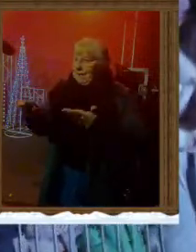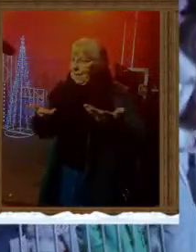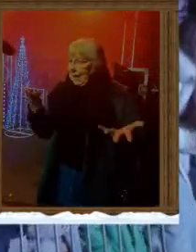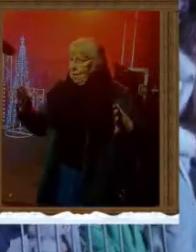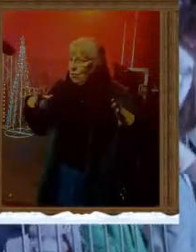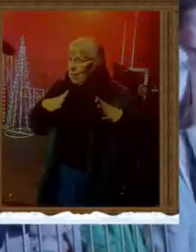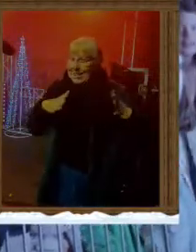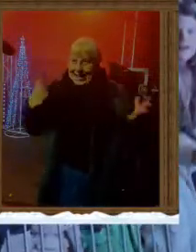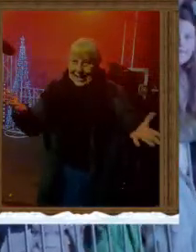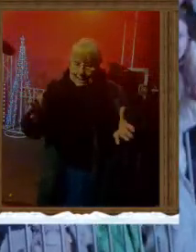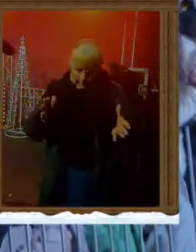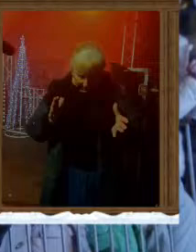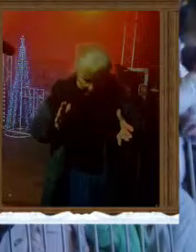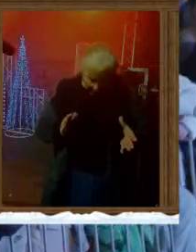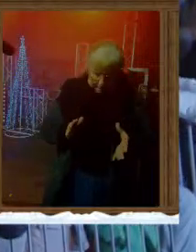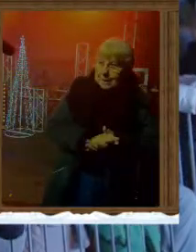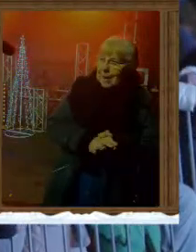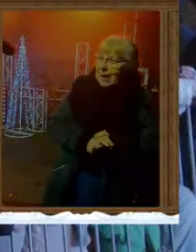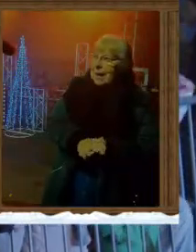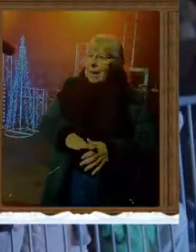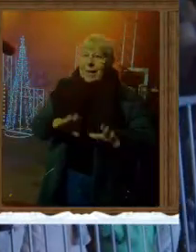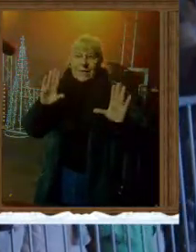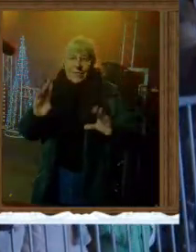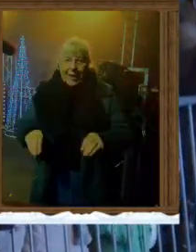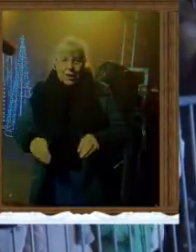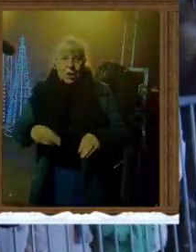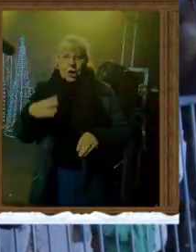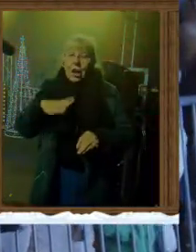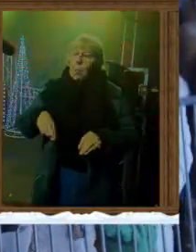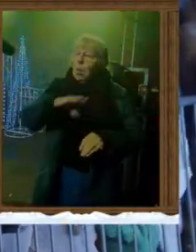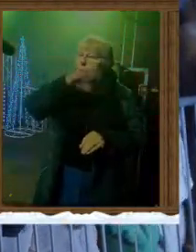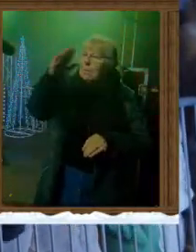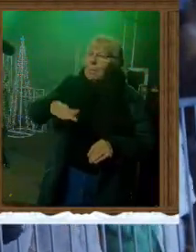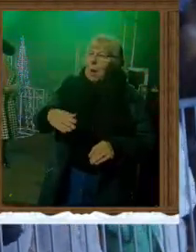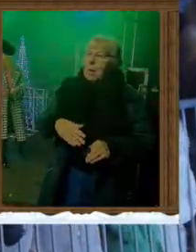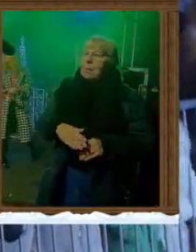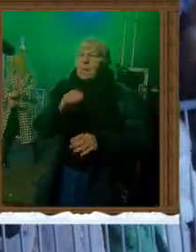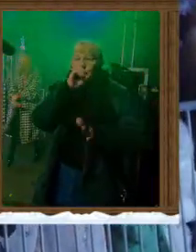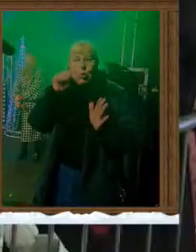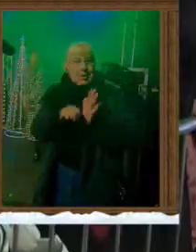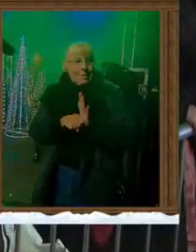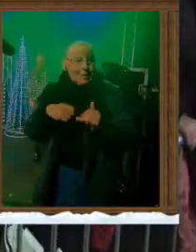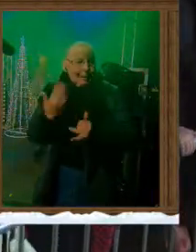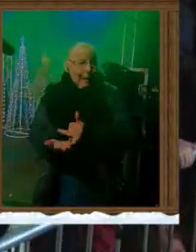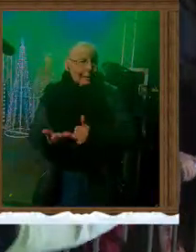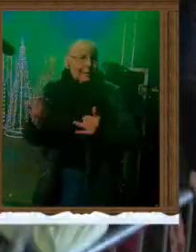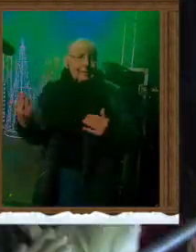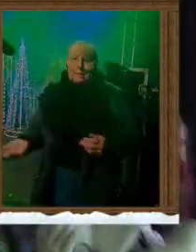Isla. Let's go. Let's finish tonight's show with I Want a Hippopotamus for Christmas.